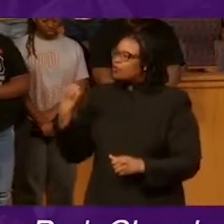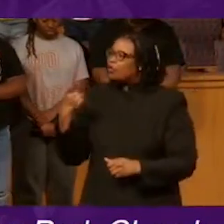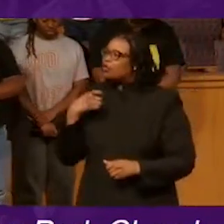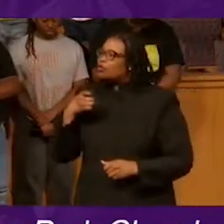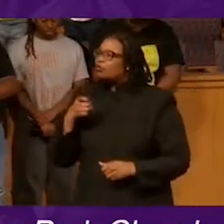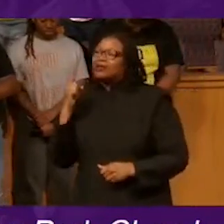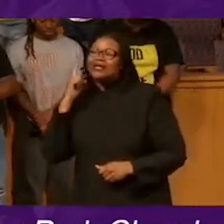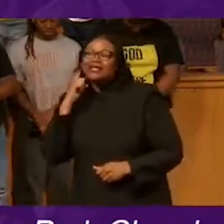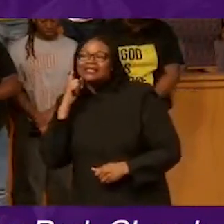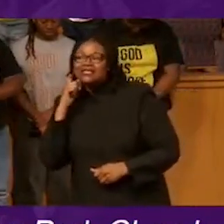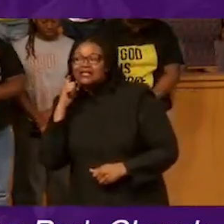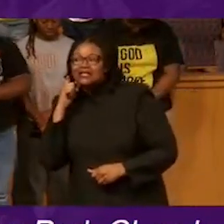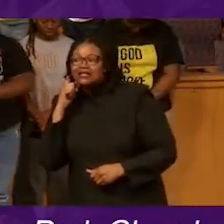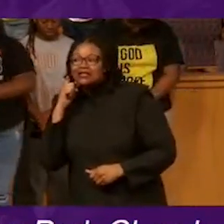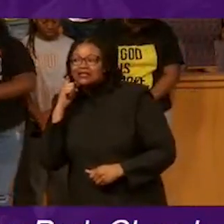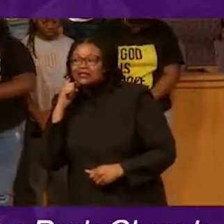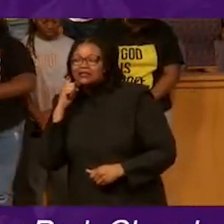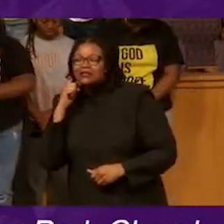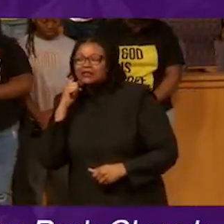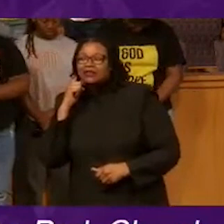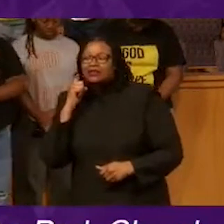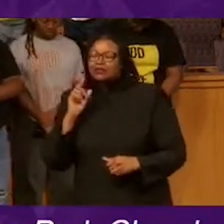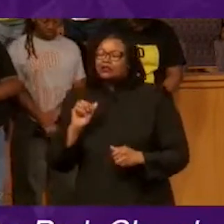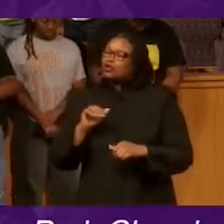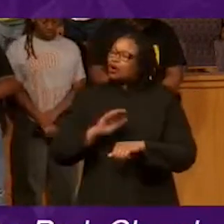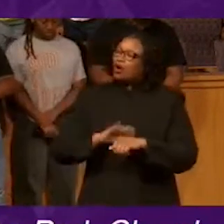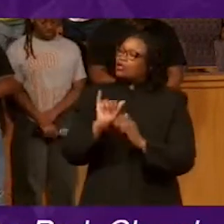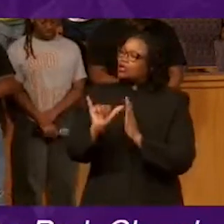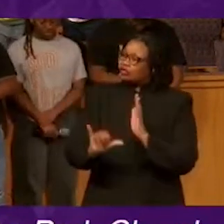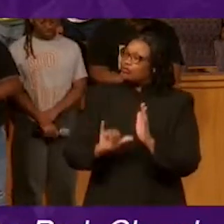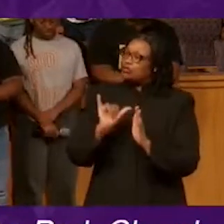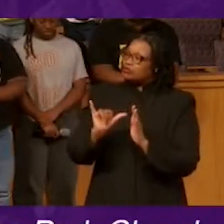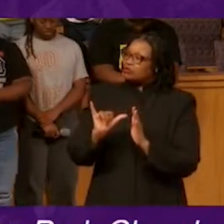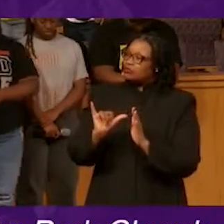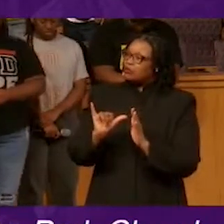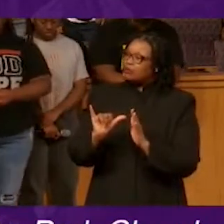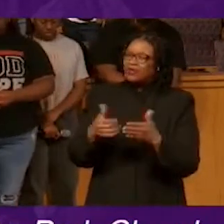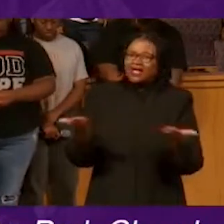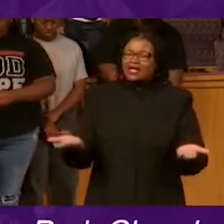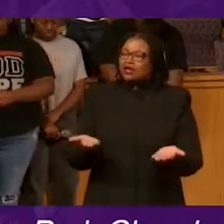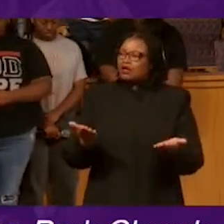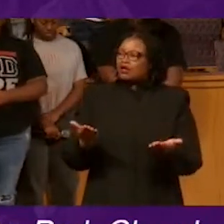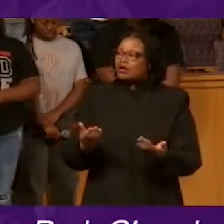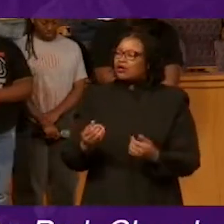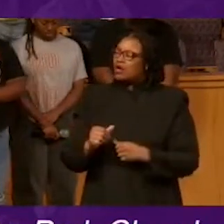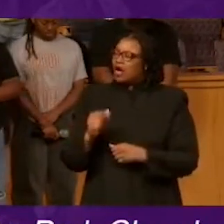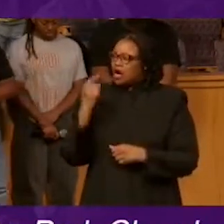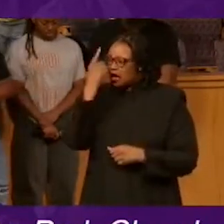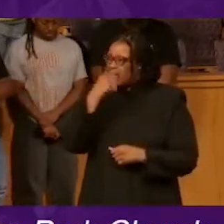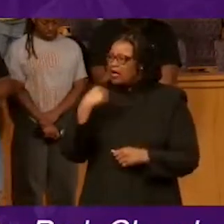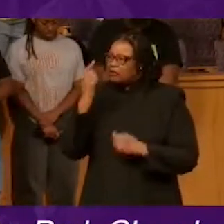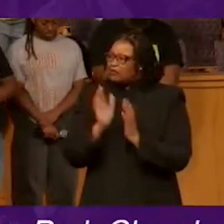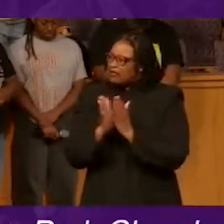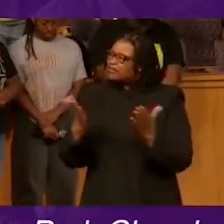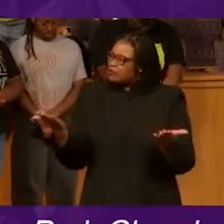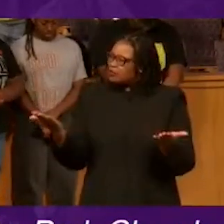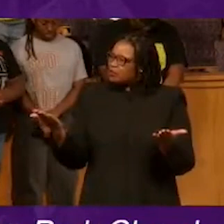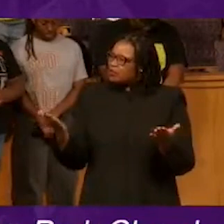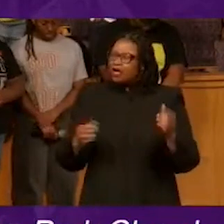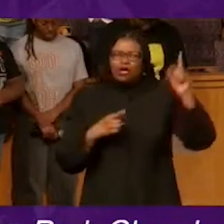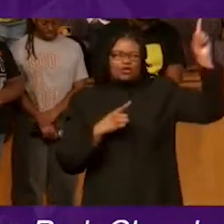be listening live and archived. You know exactly what you want to